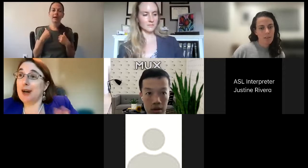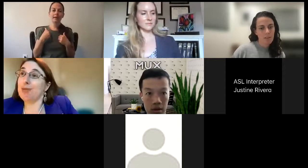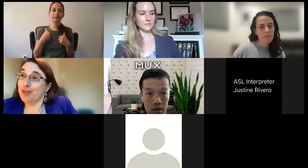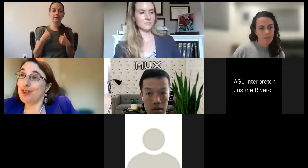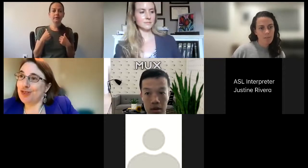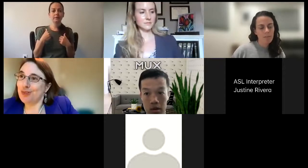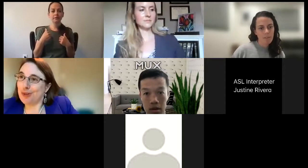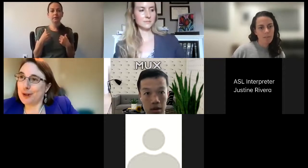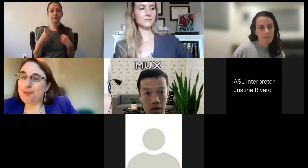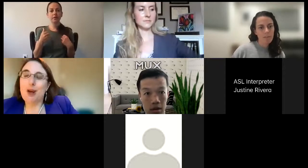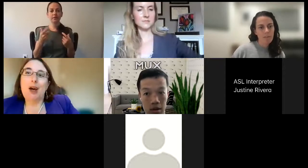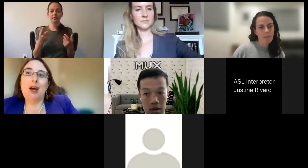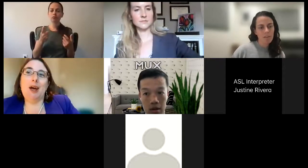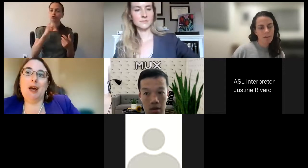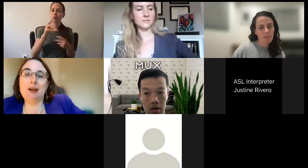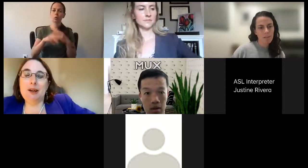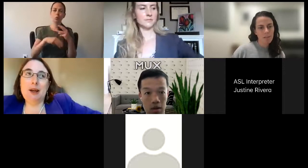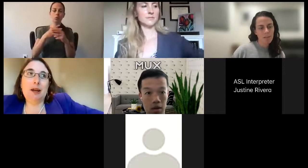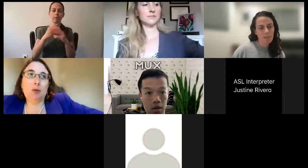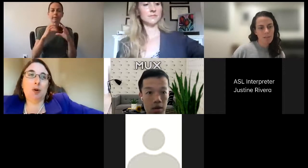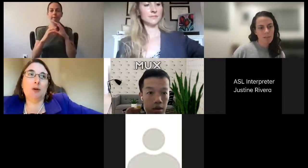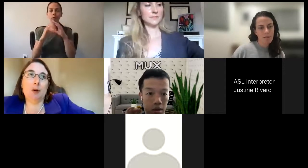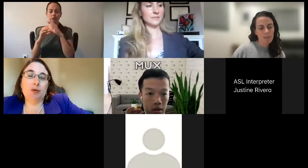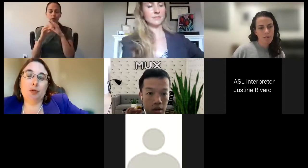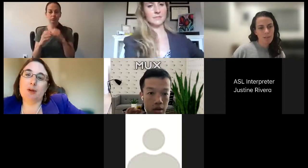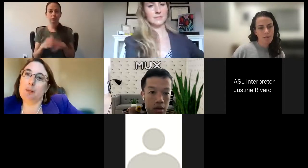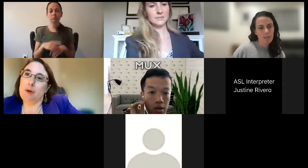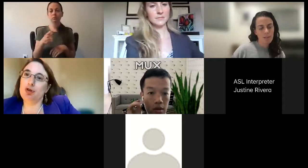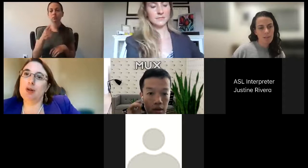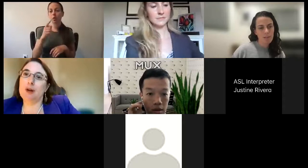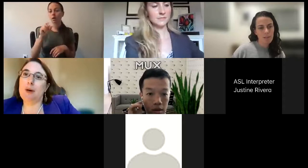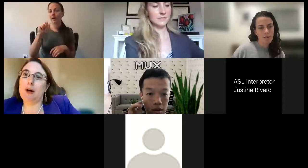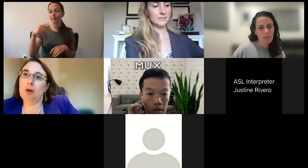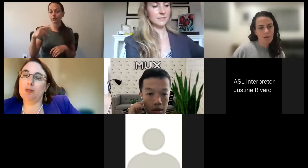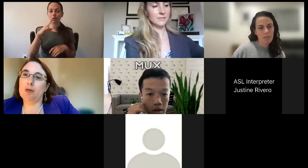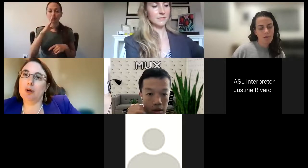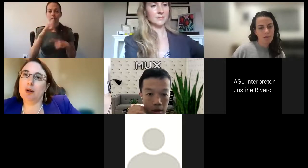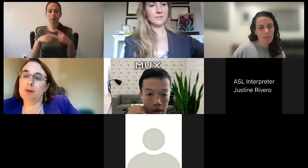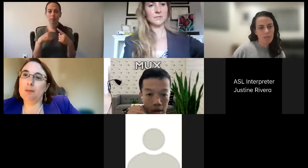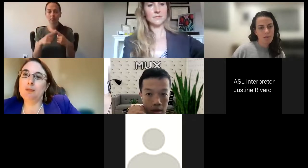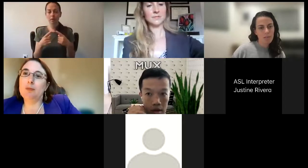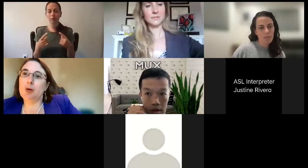kind of conversations, right? And in one of the episodes, I mentioned about,